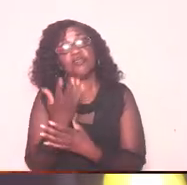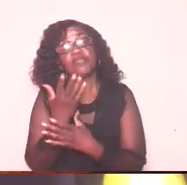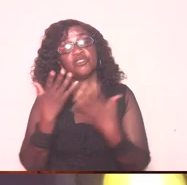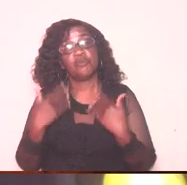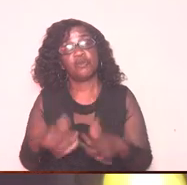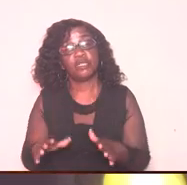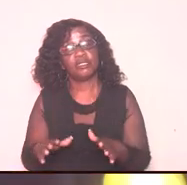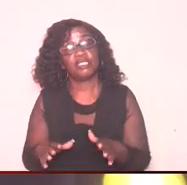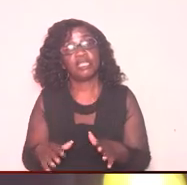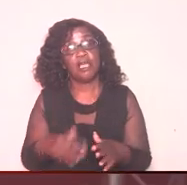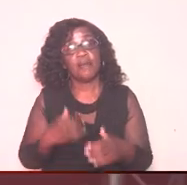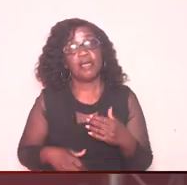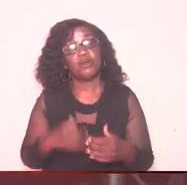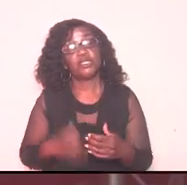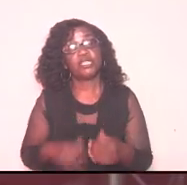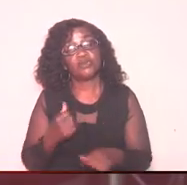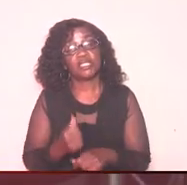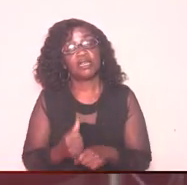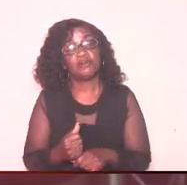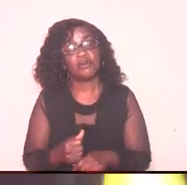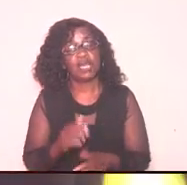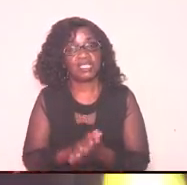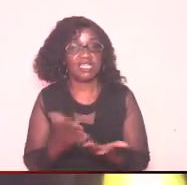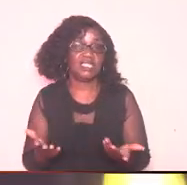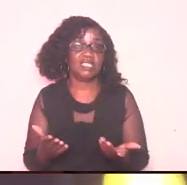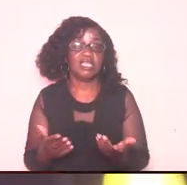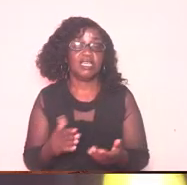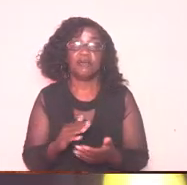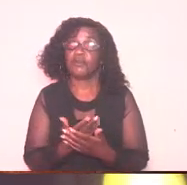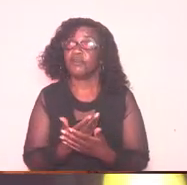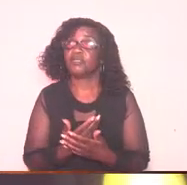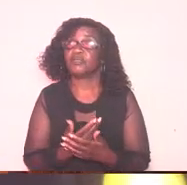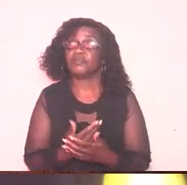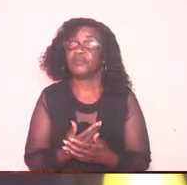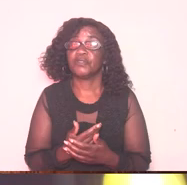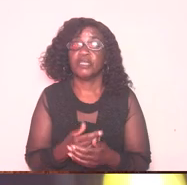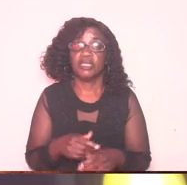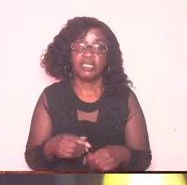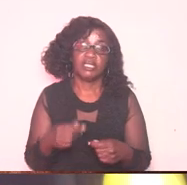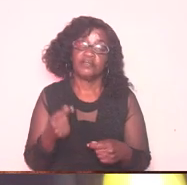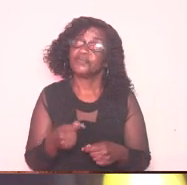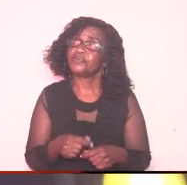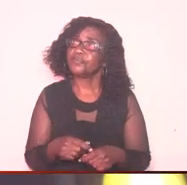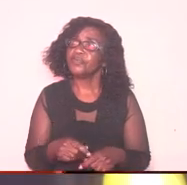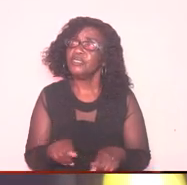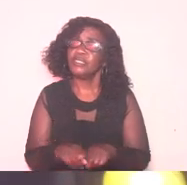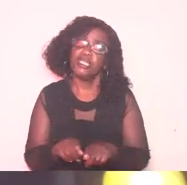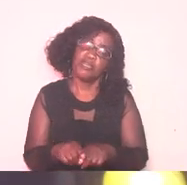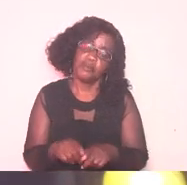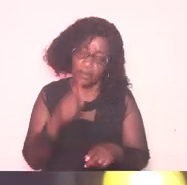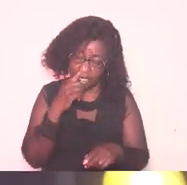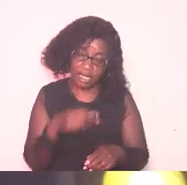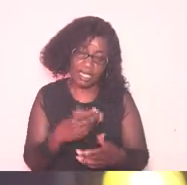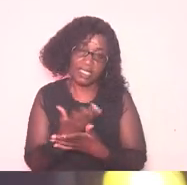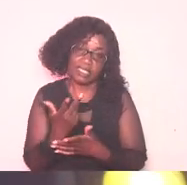that emotional and psychological and mental maturity are demonstrated by the fact that you are socially expected to be able to get into contract and make informed decisions when you are now 18